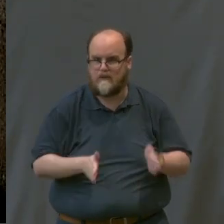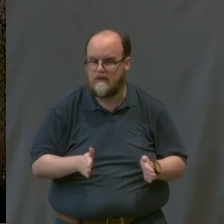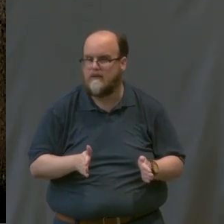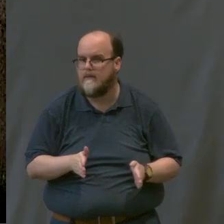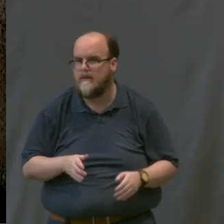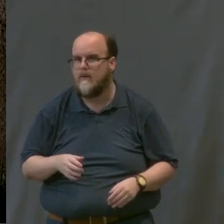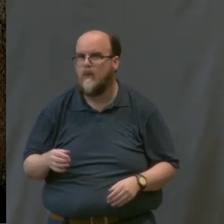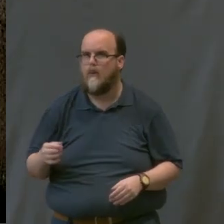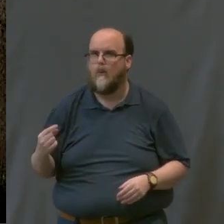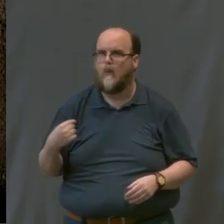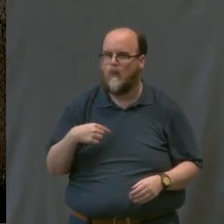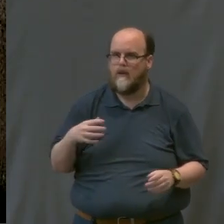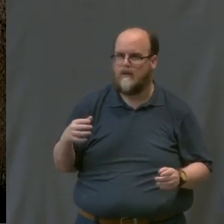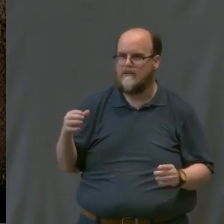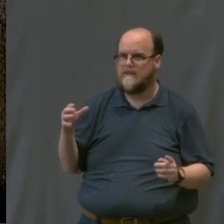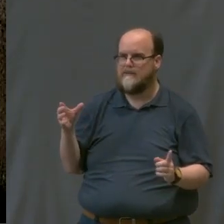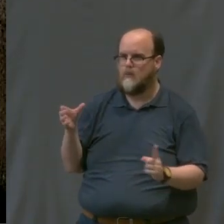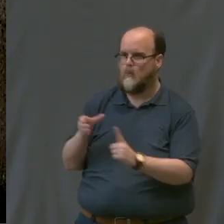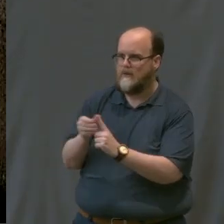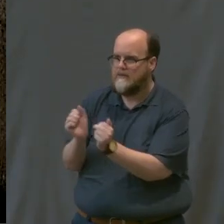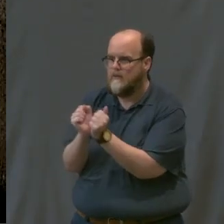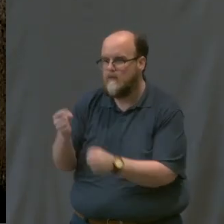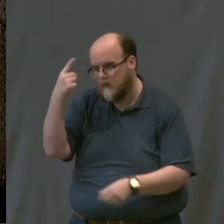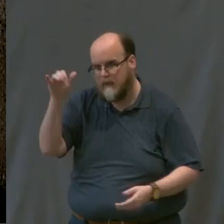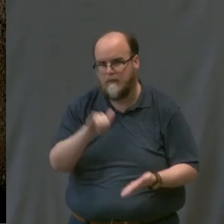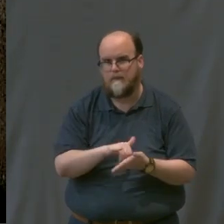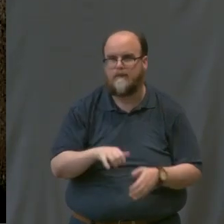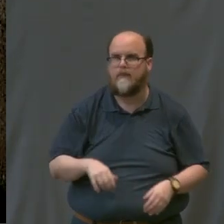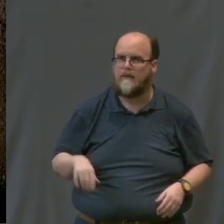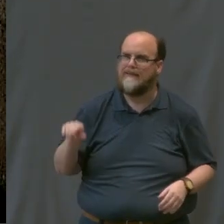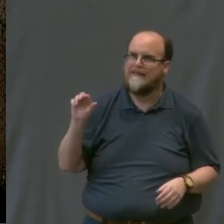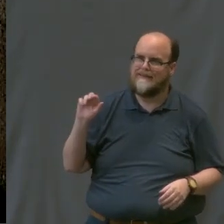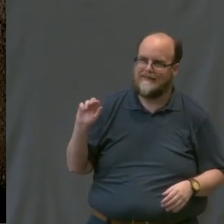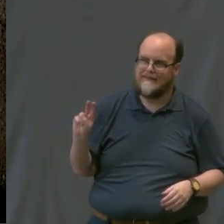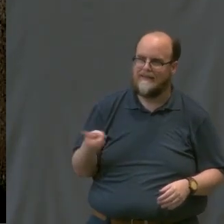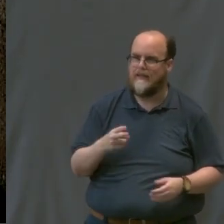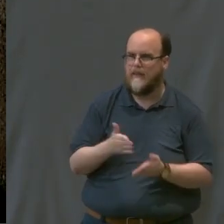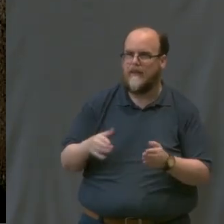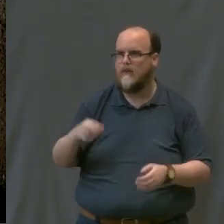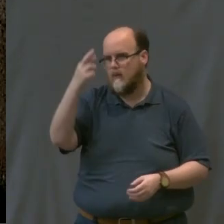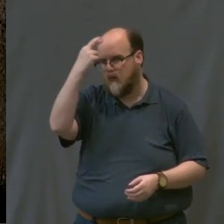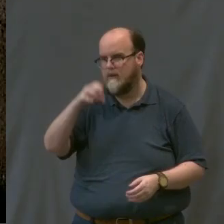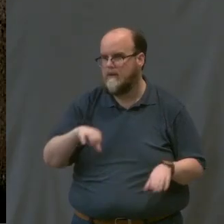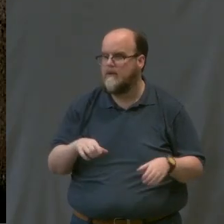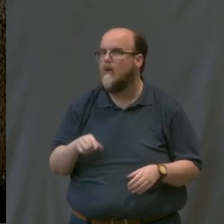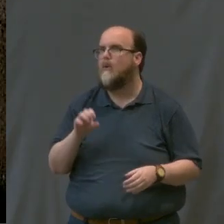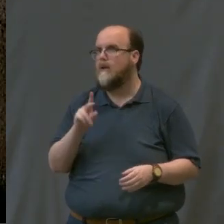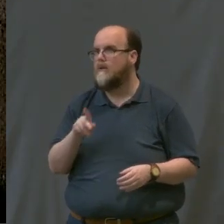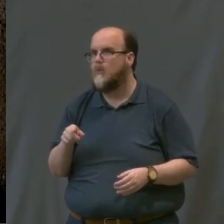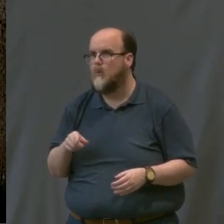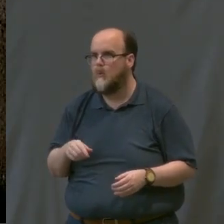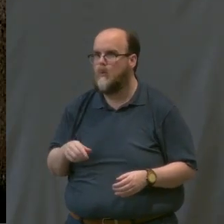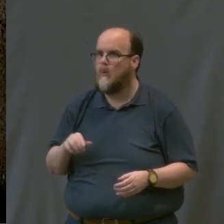Christians, we may arrest you for that. The second thing they did was say, okay, you